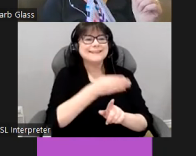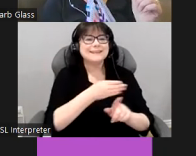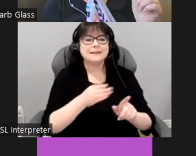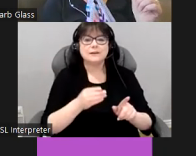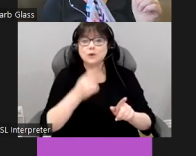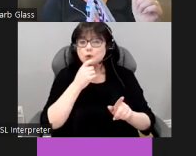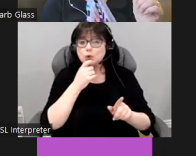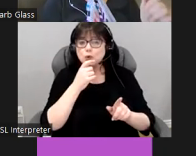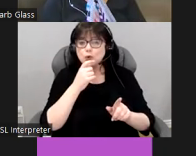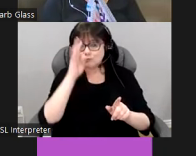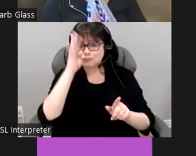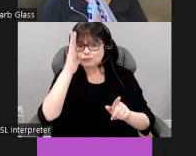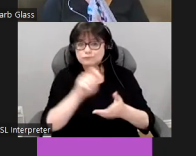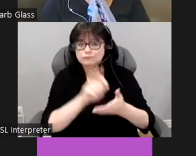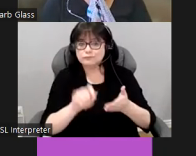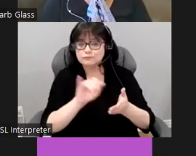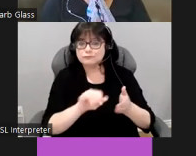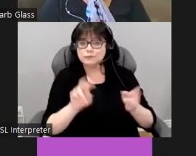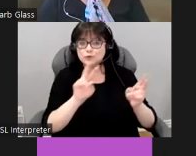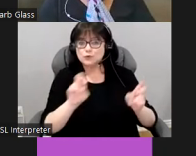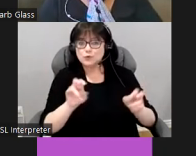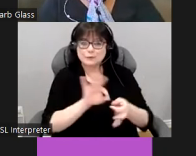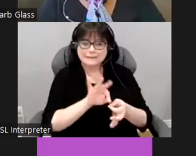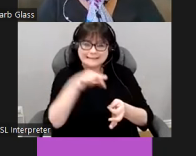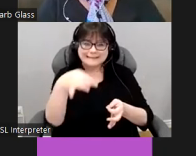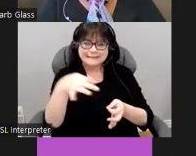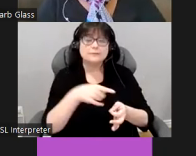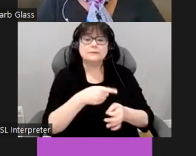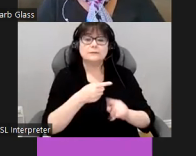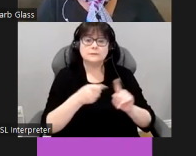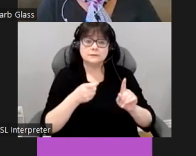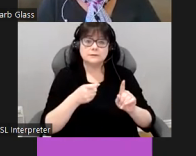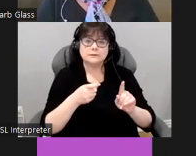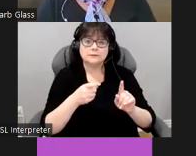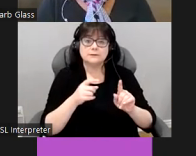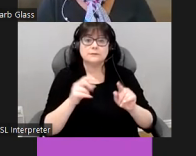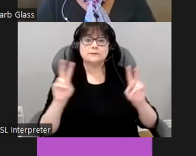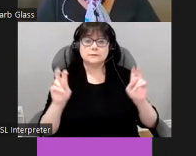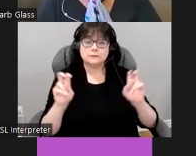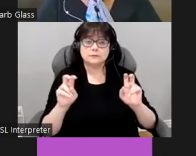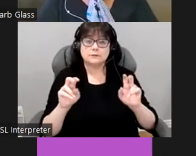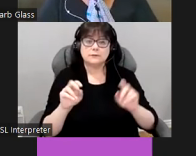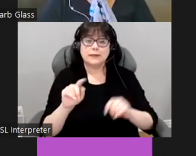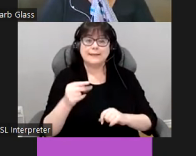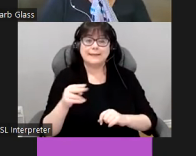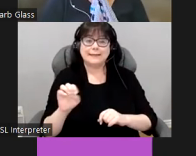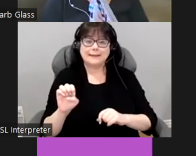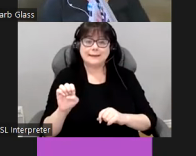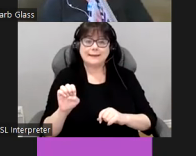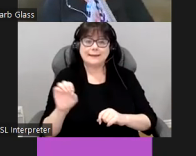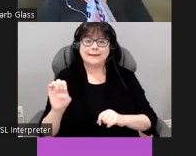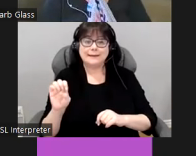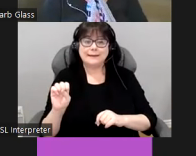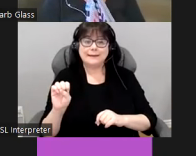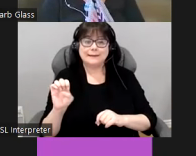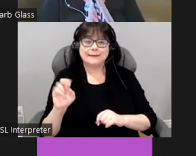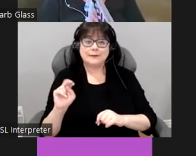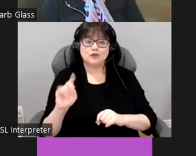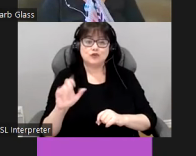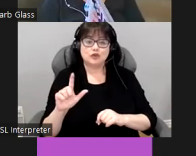was from an organization called the Essential Skills Group. And